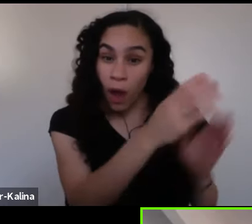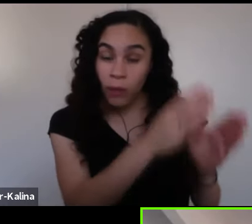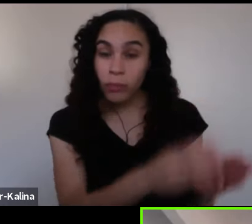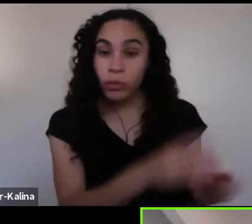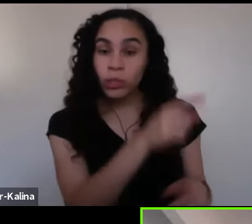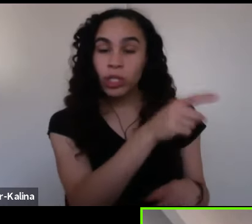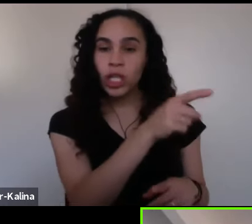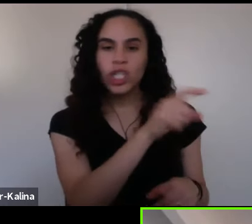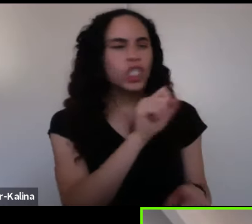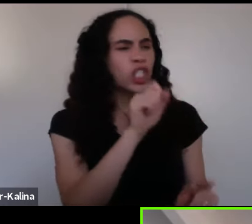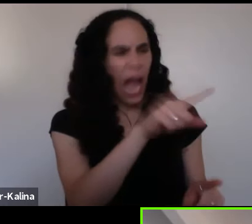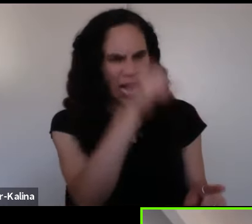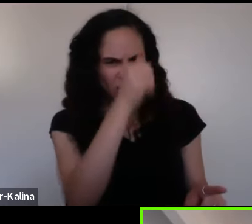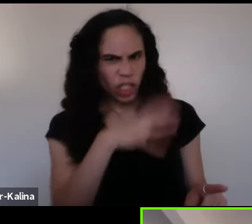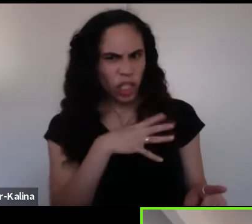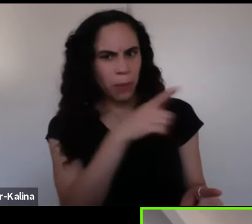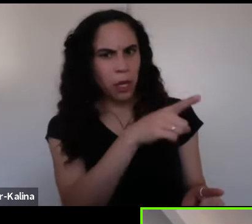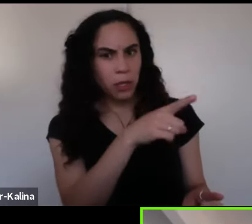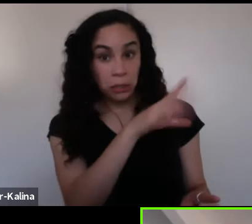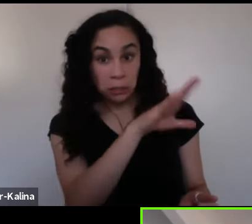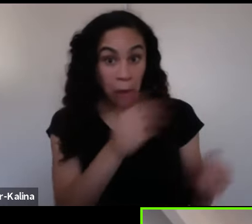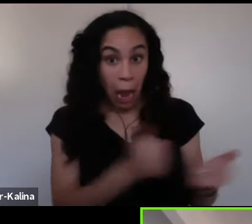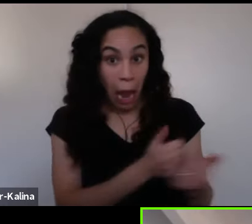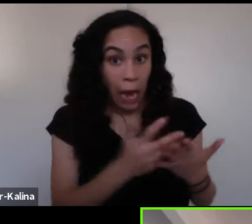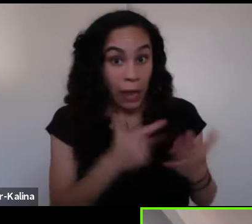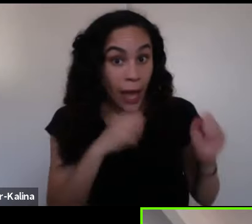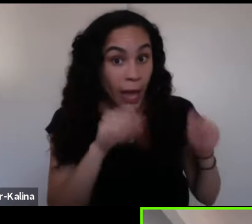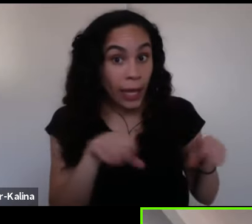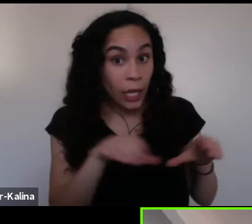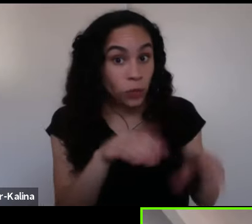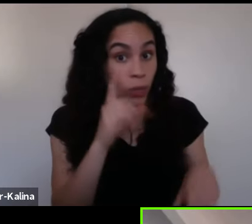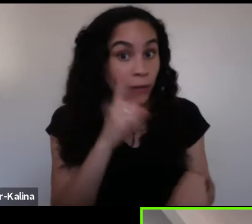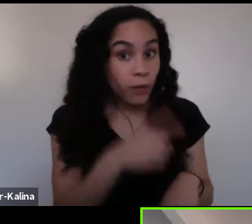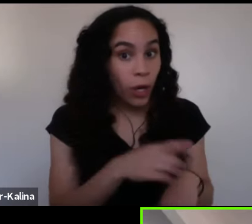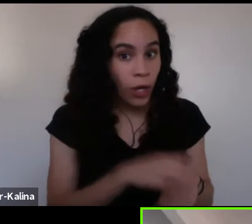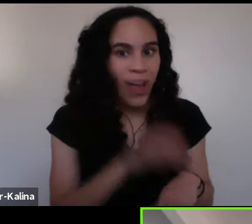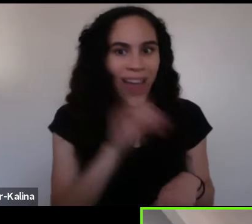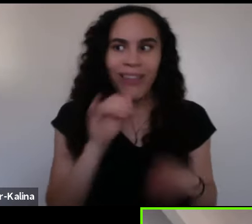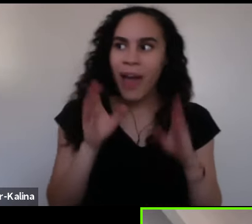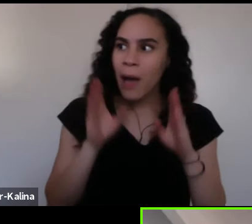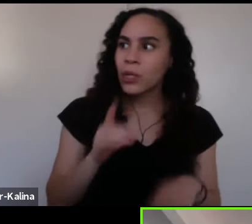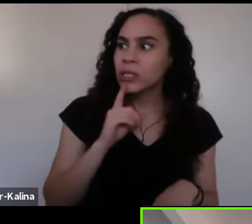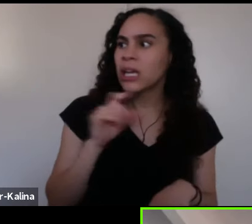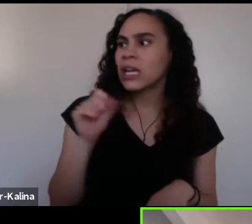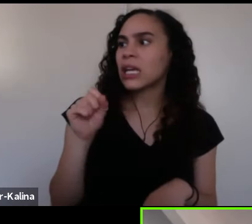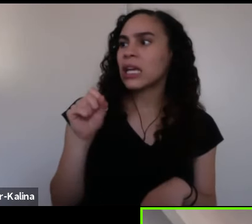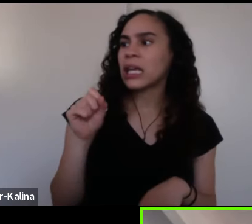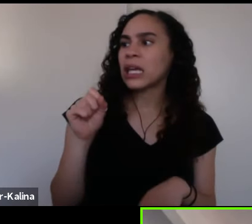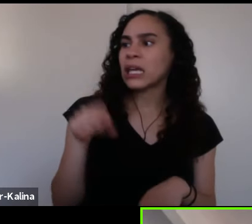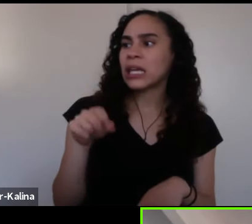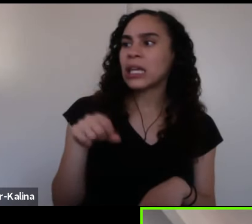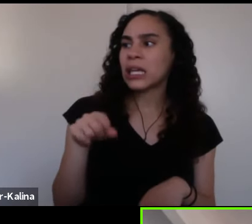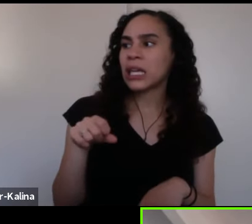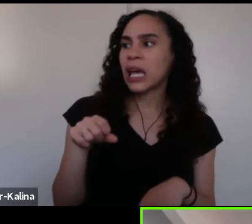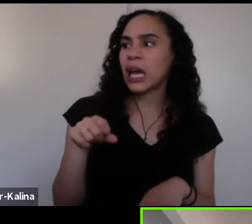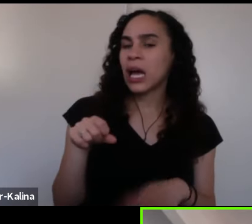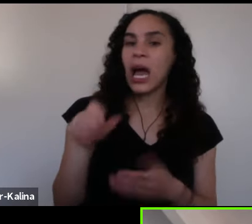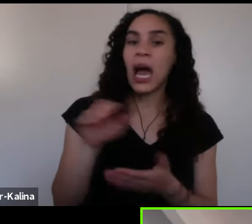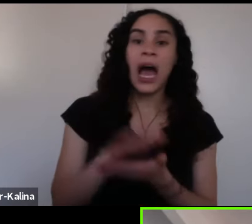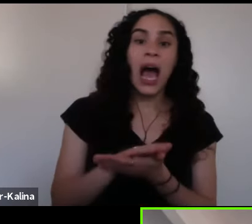she asked the gentleman a question, is there anything else I can do for you? And that person said, yeah, nice bowl of chicken